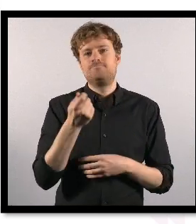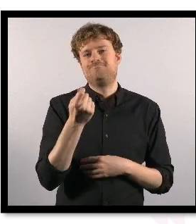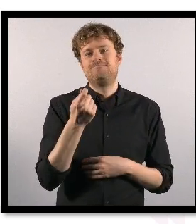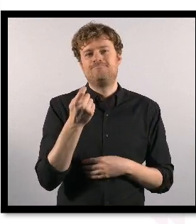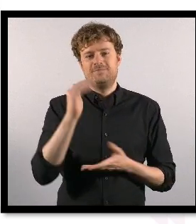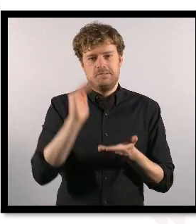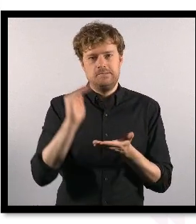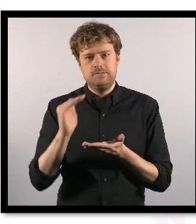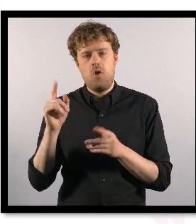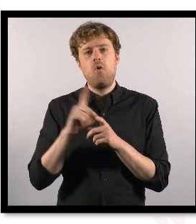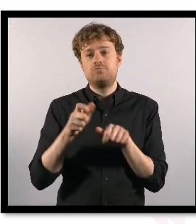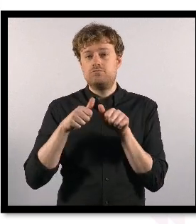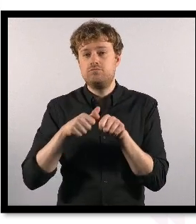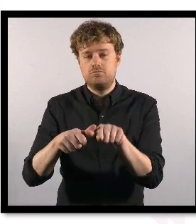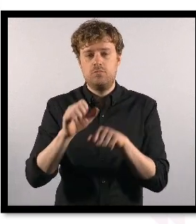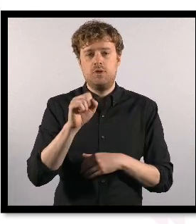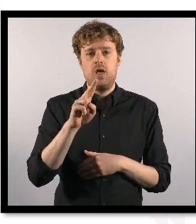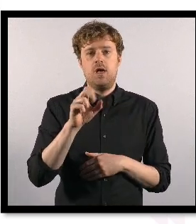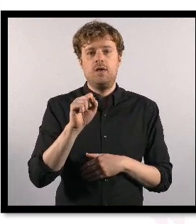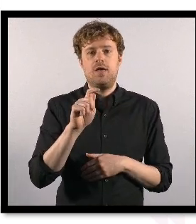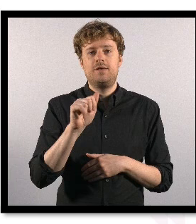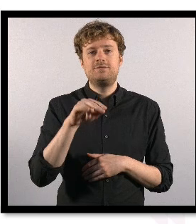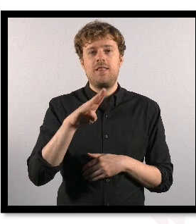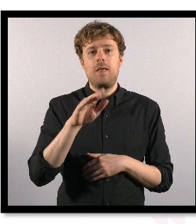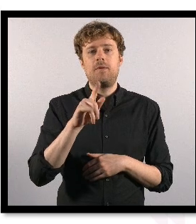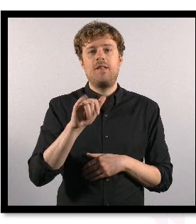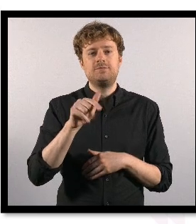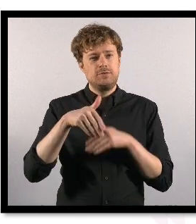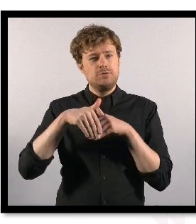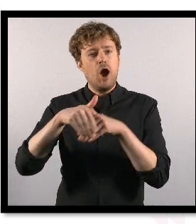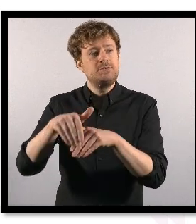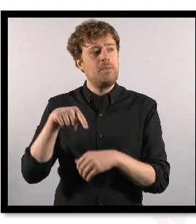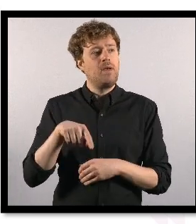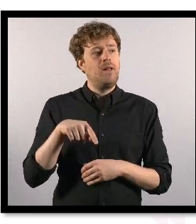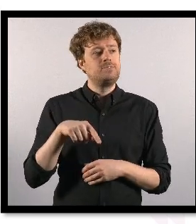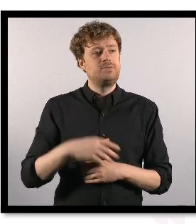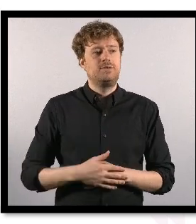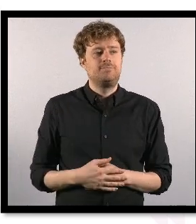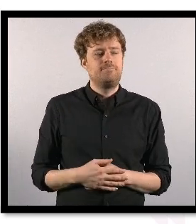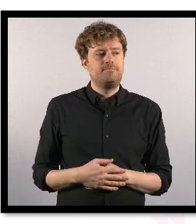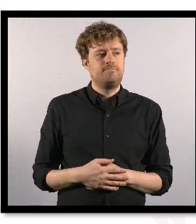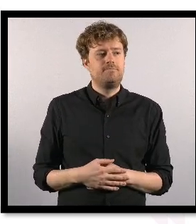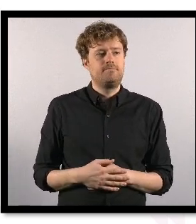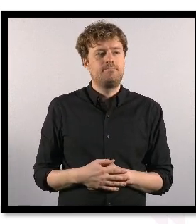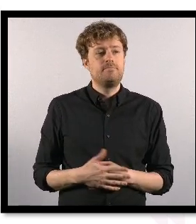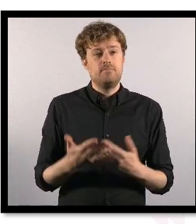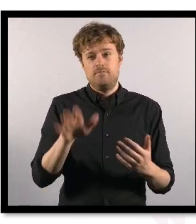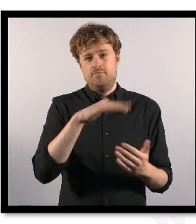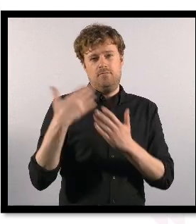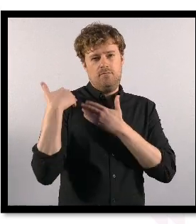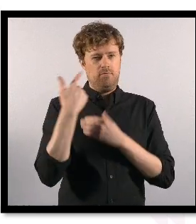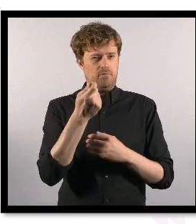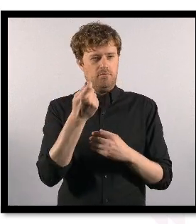and we're looking to have more collaboration between these 2 groups within our ecosystem. And the final gap that I would like to mention here